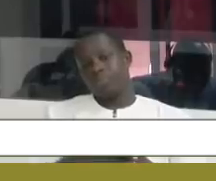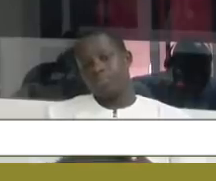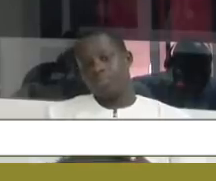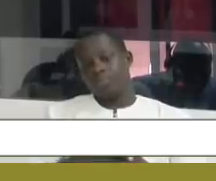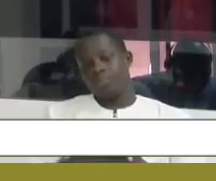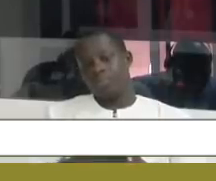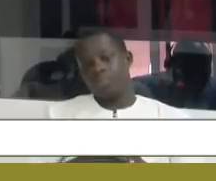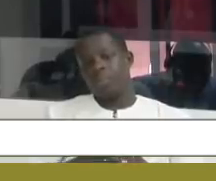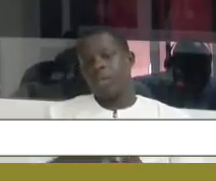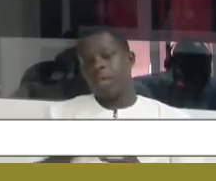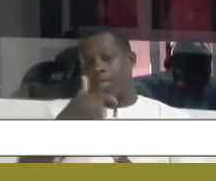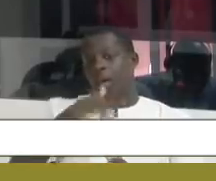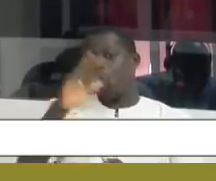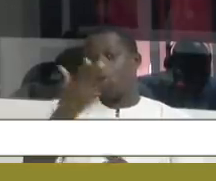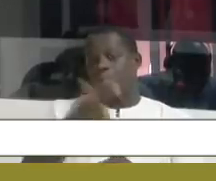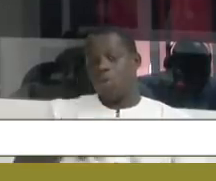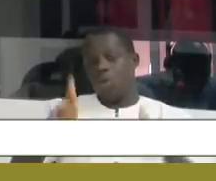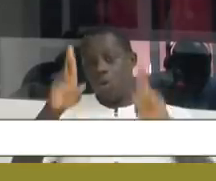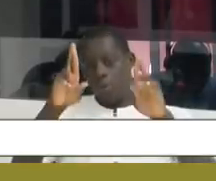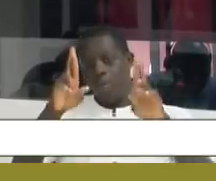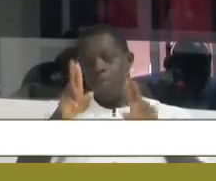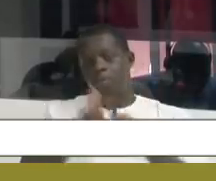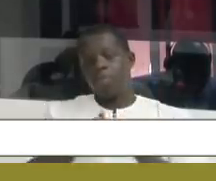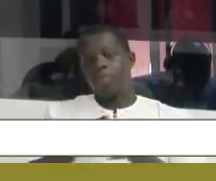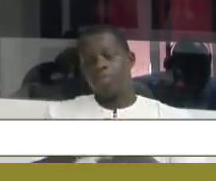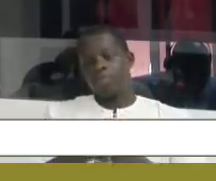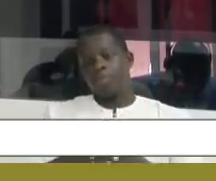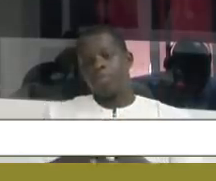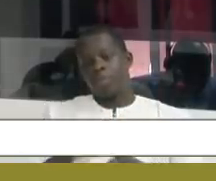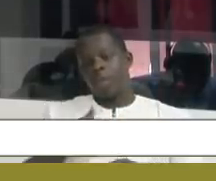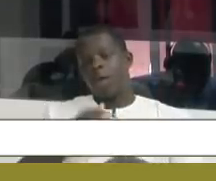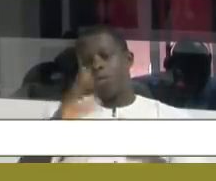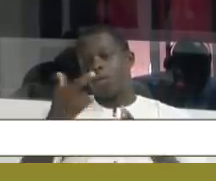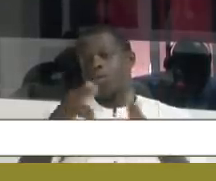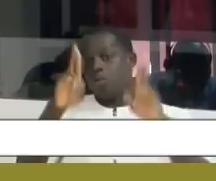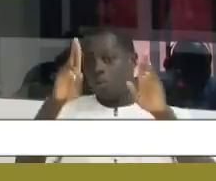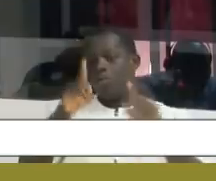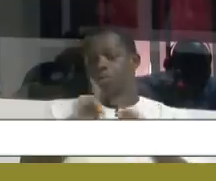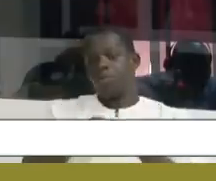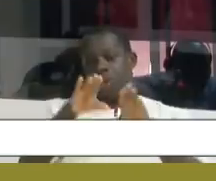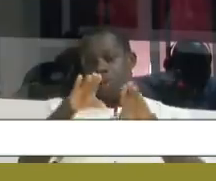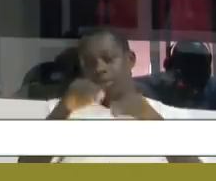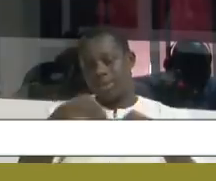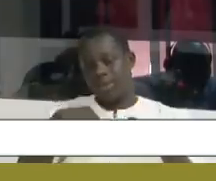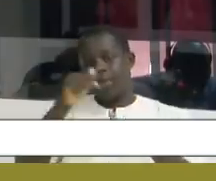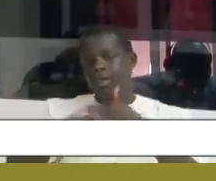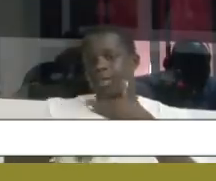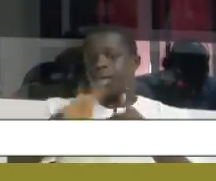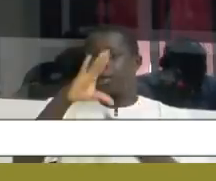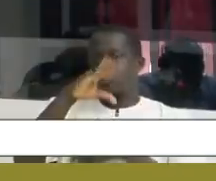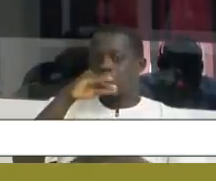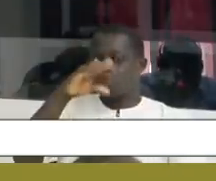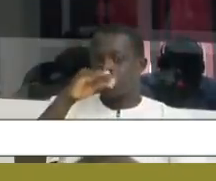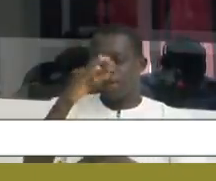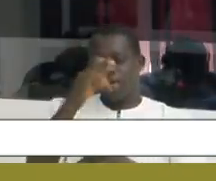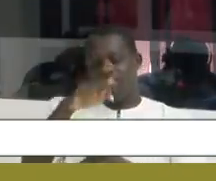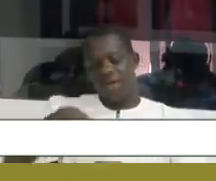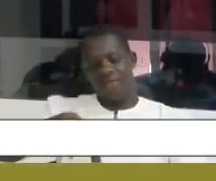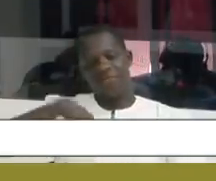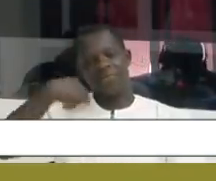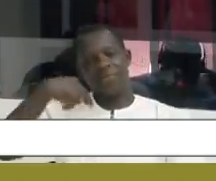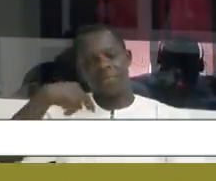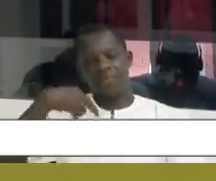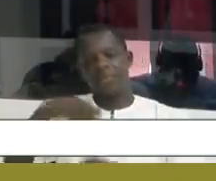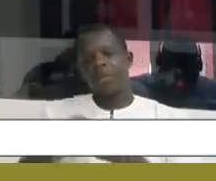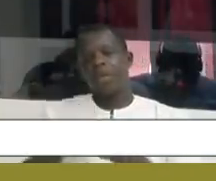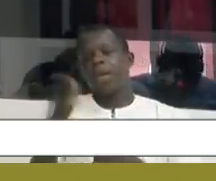I would expect candor. Yes. In the testimony. Of course. So if I feel